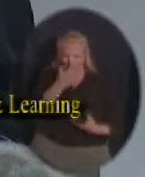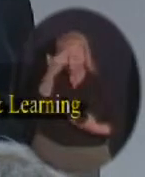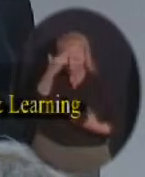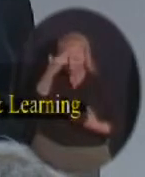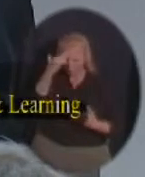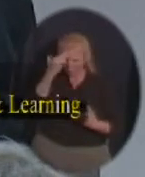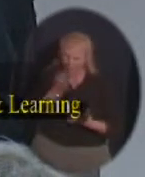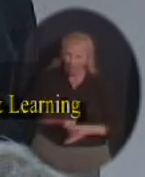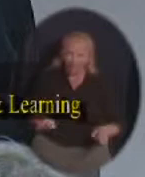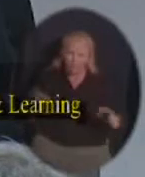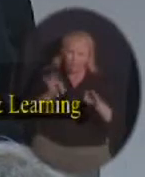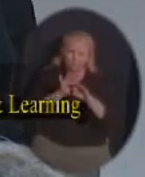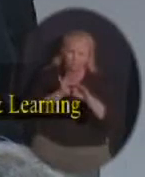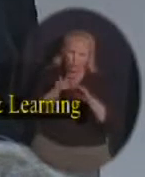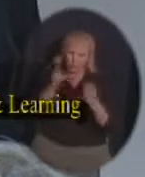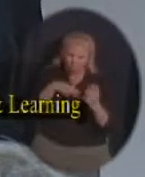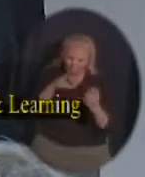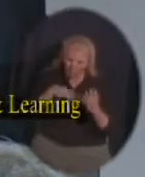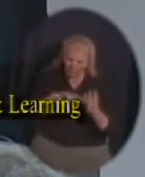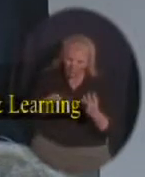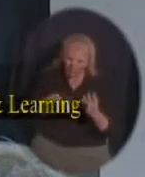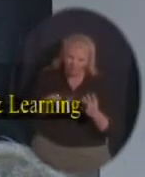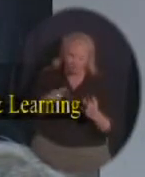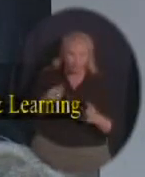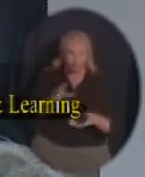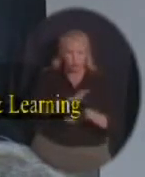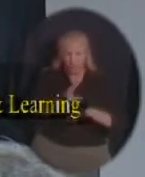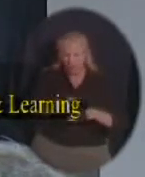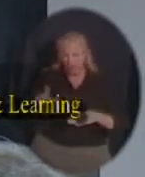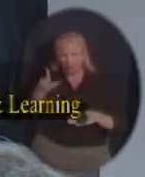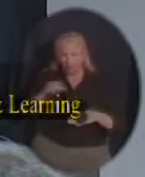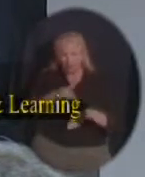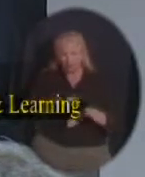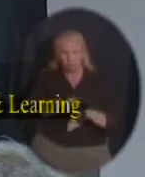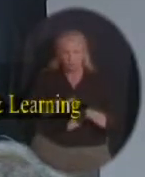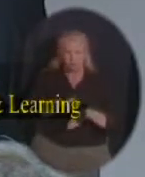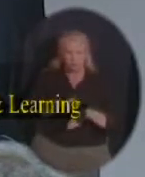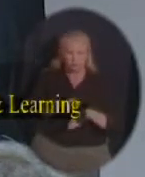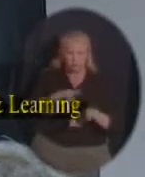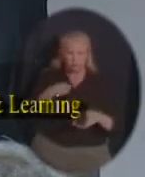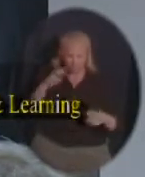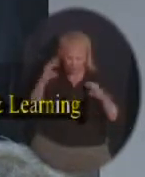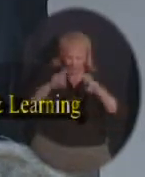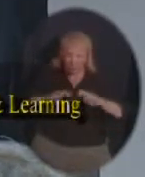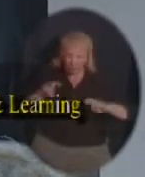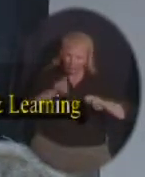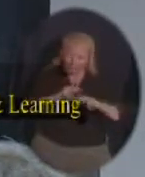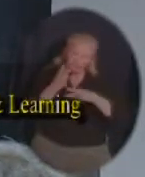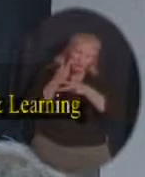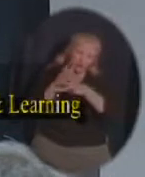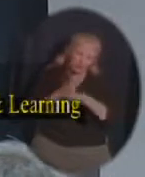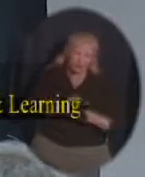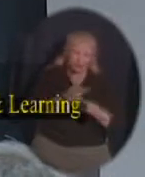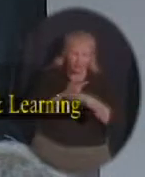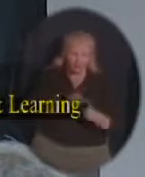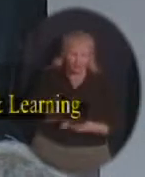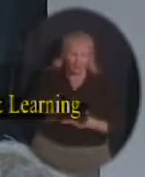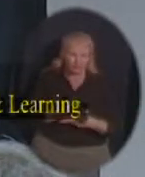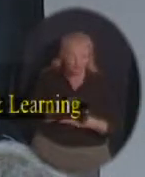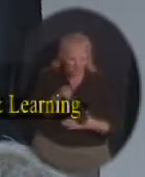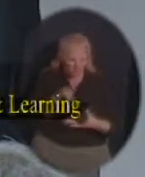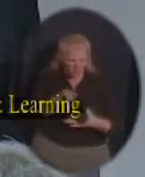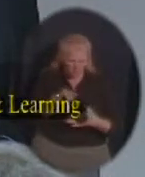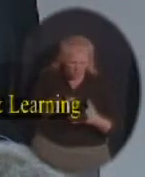important that is. So we'll be monitoring that very importantly and taking a look at that. What does that do for computer time? What does that use for